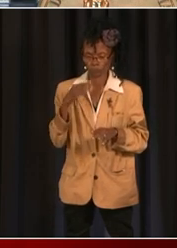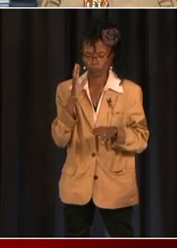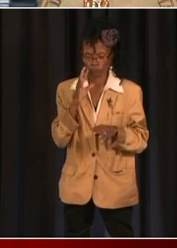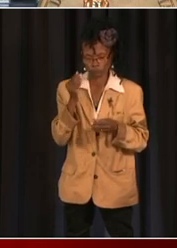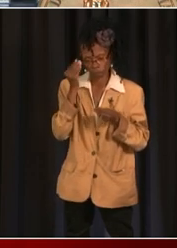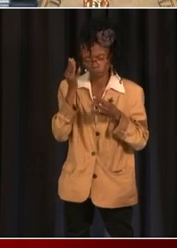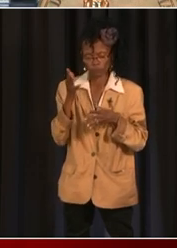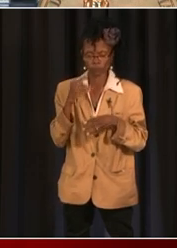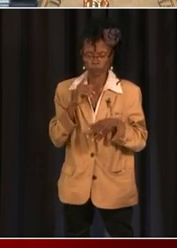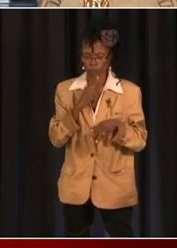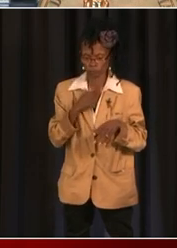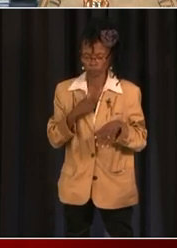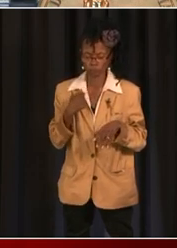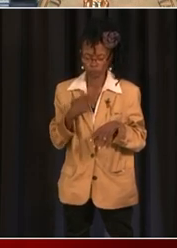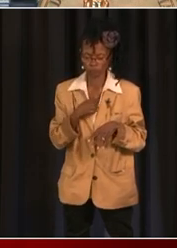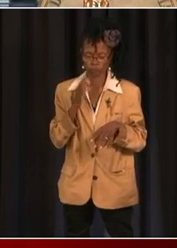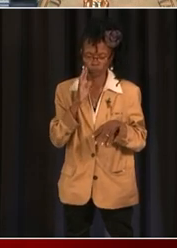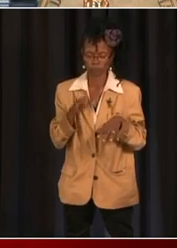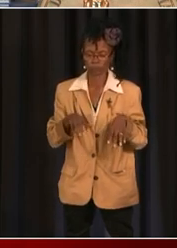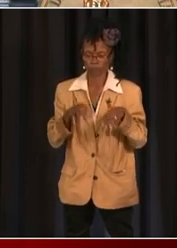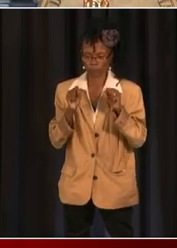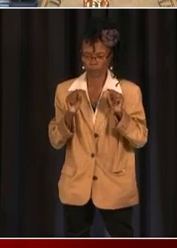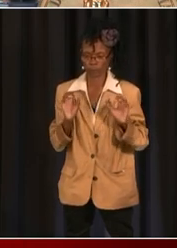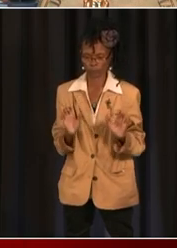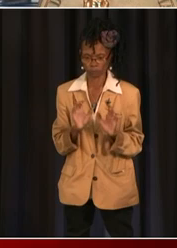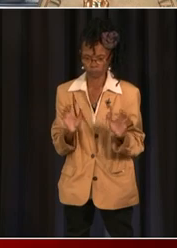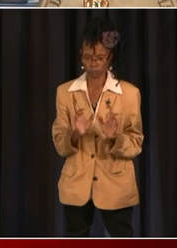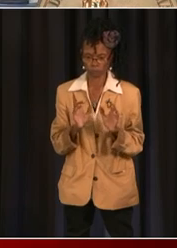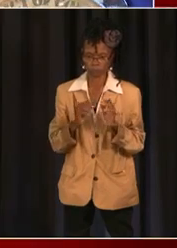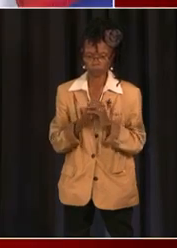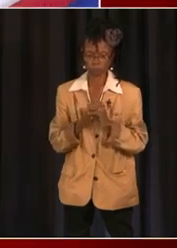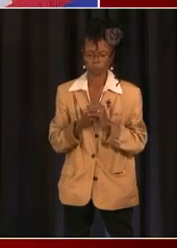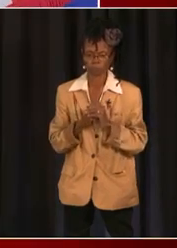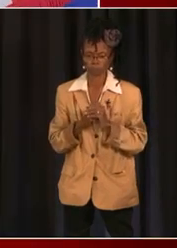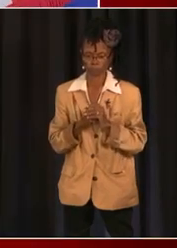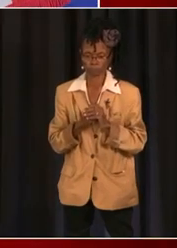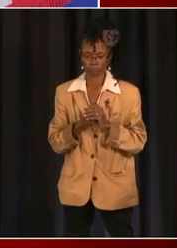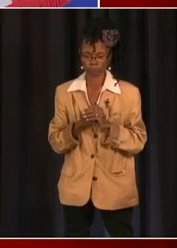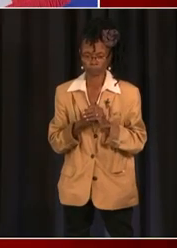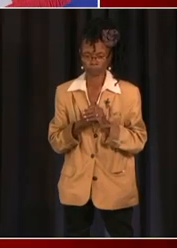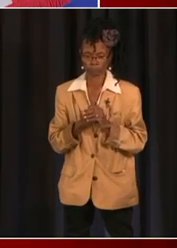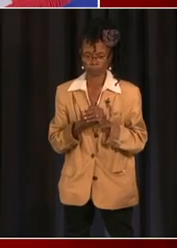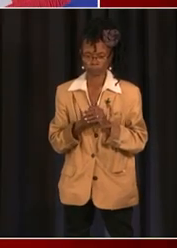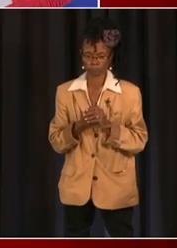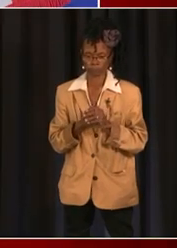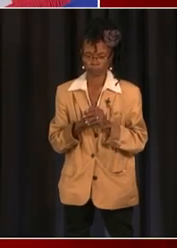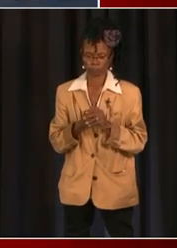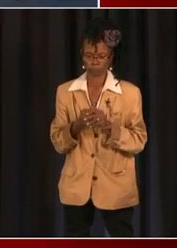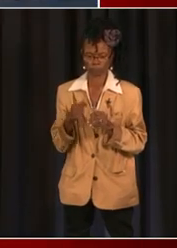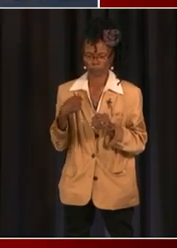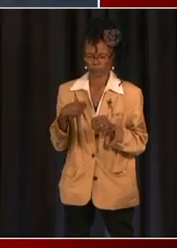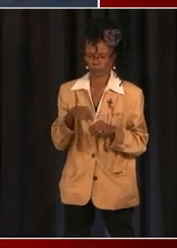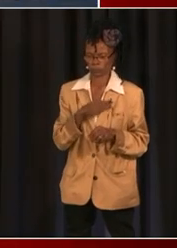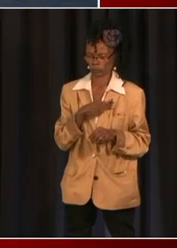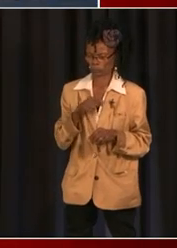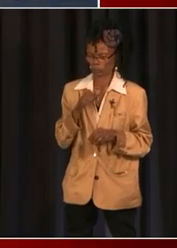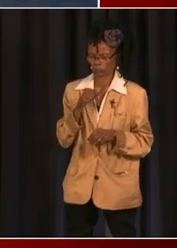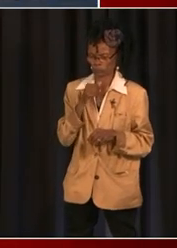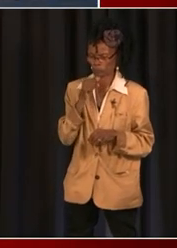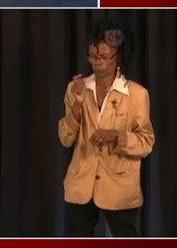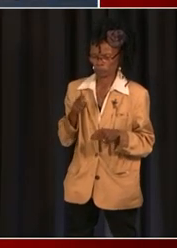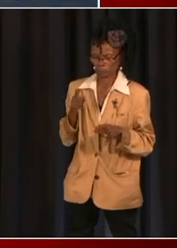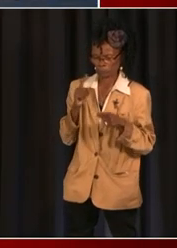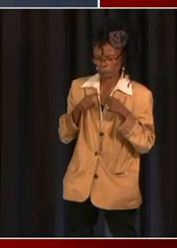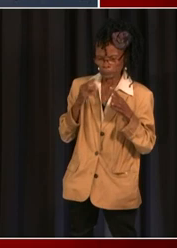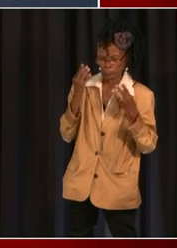action necessary. Mayor, if I could add. Yes, please. We also don't need to be entirely speculative about that question, because we currently have